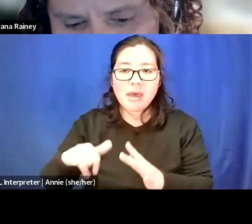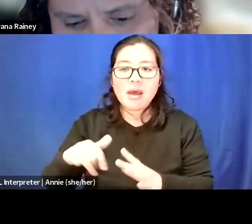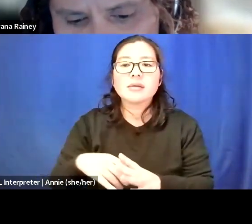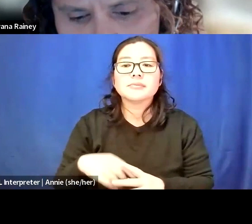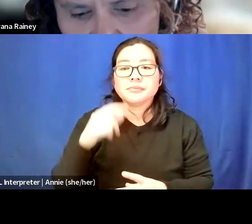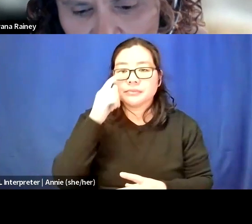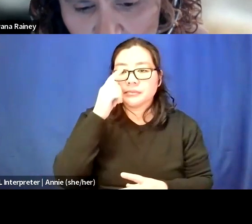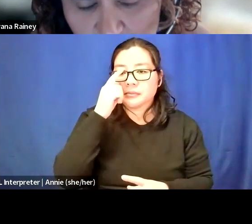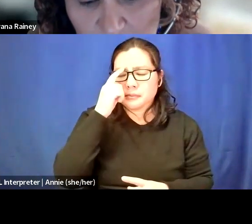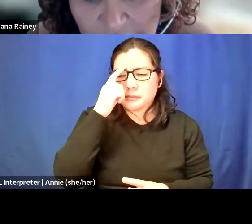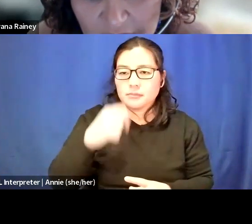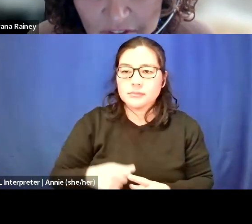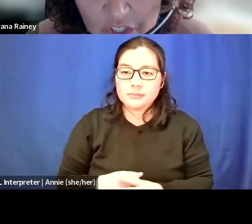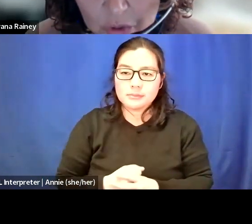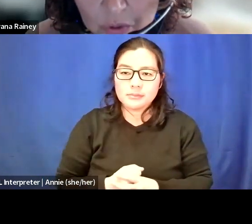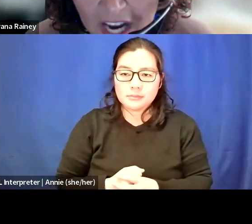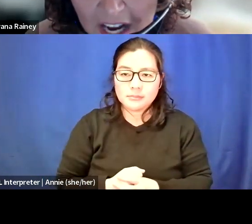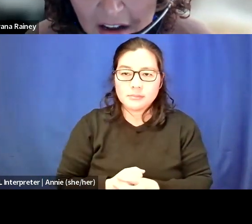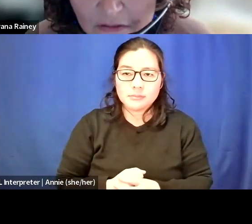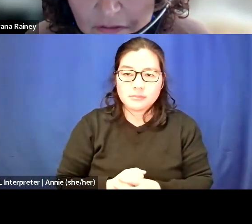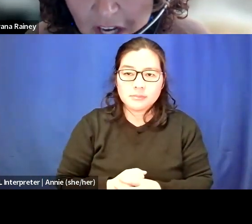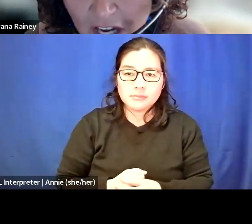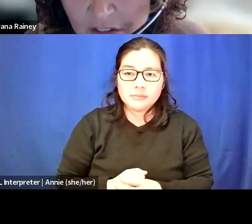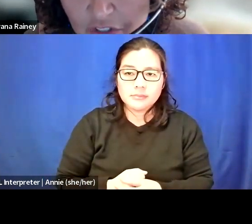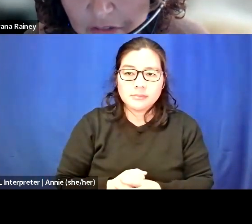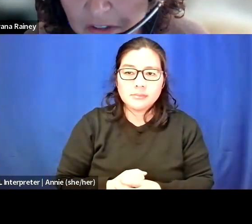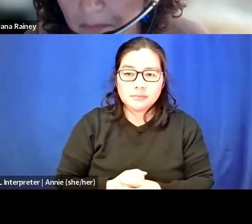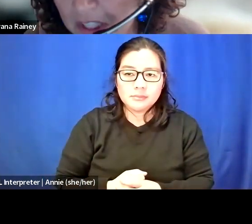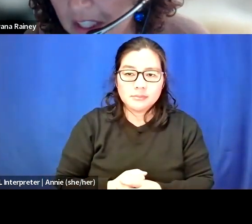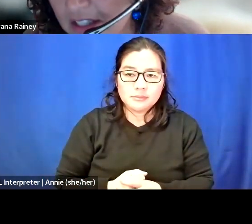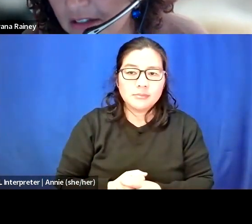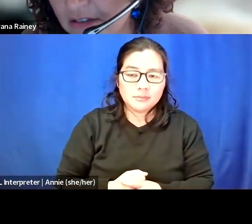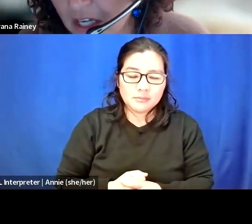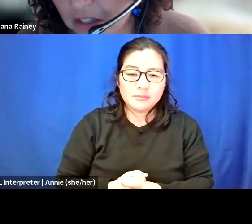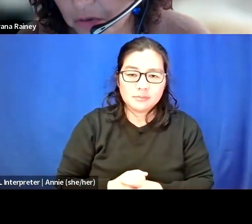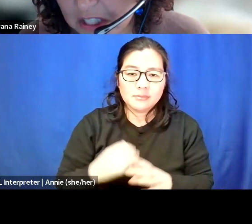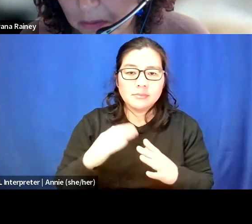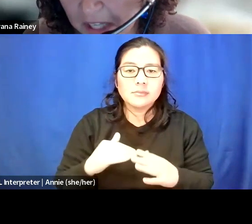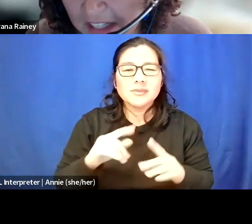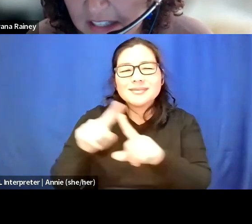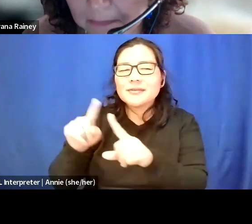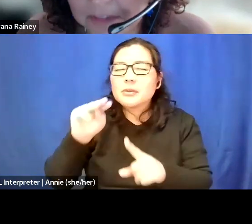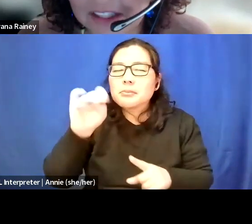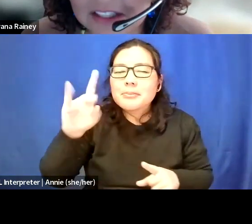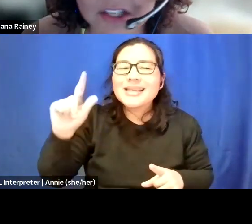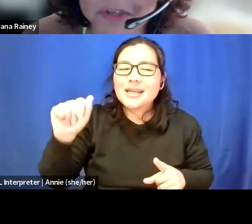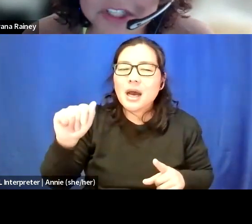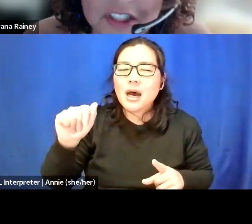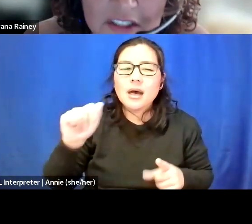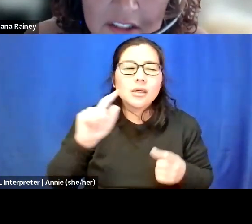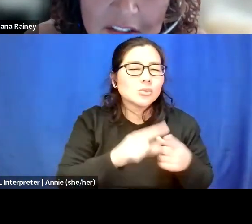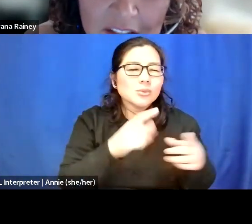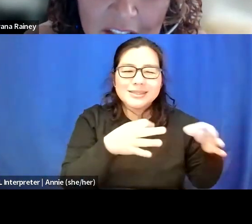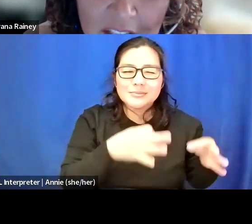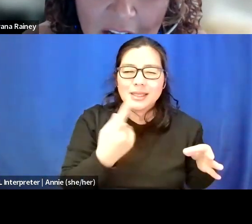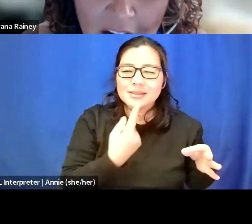But, you know, to have different medias to explain something, it's always